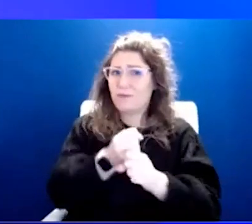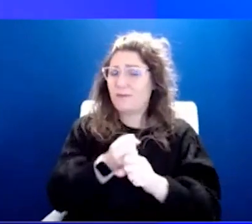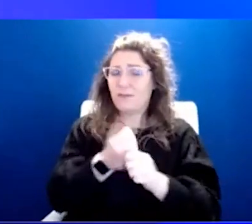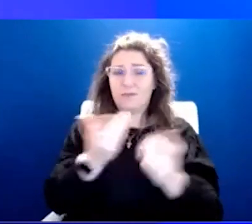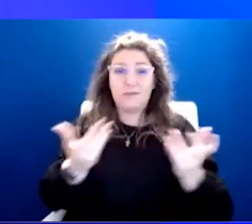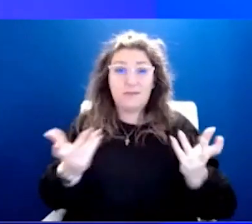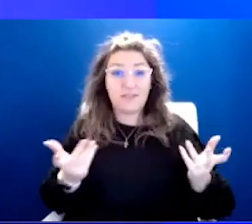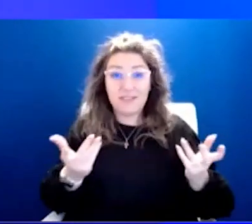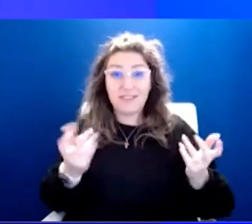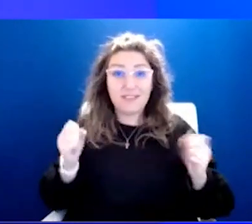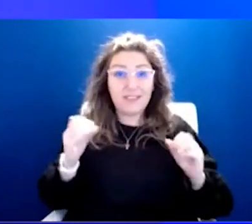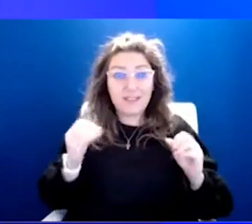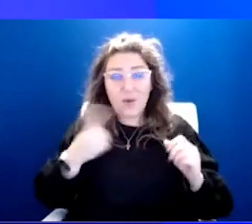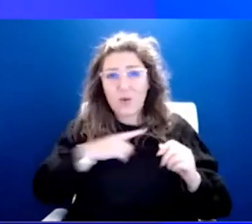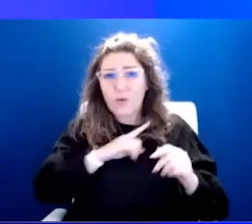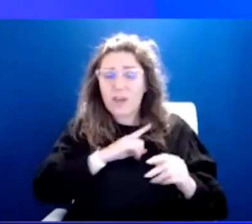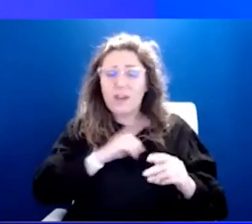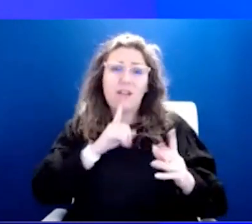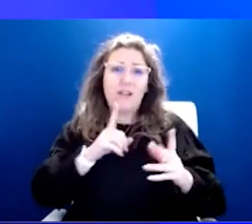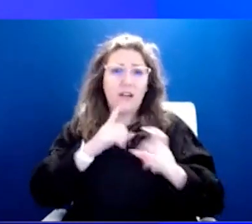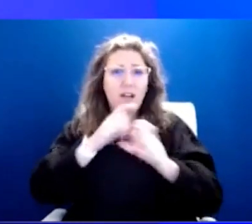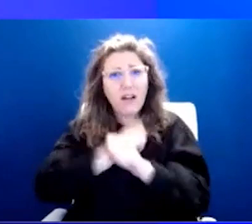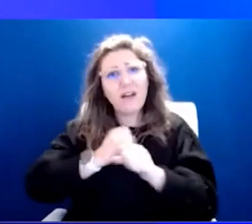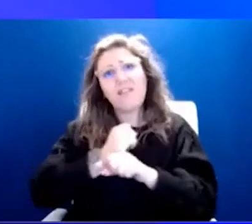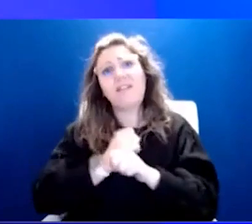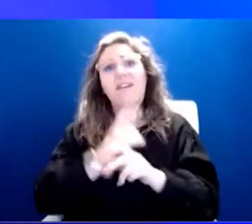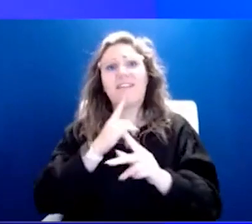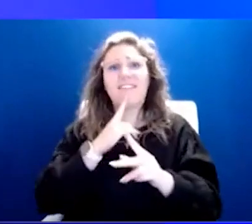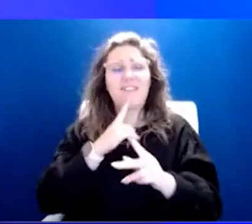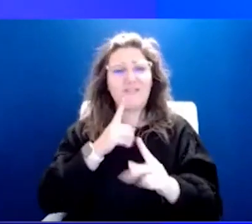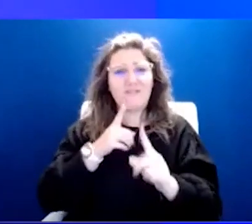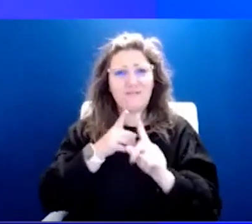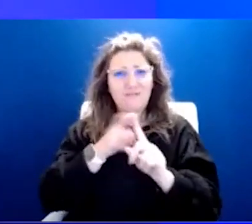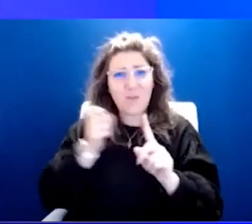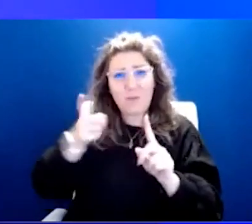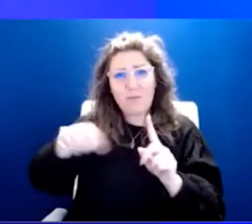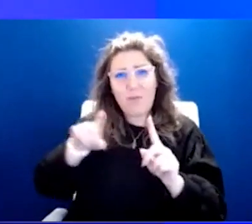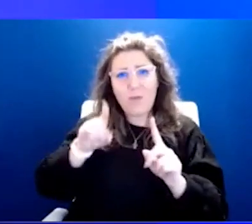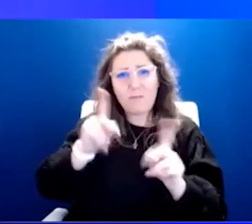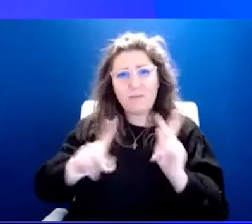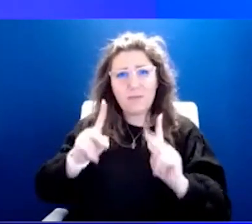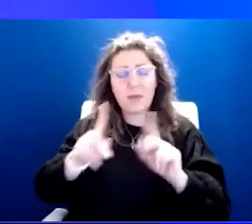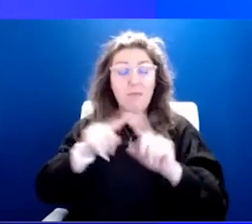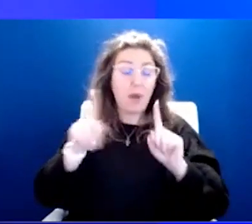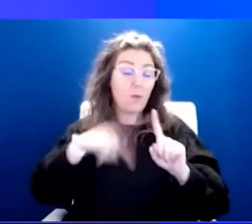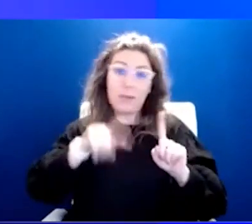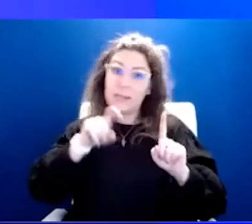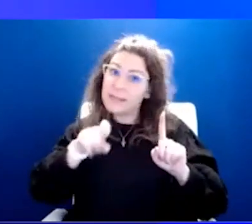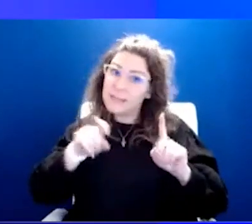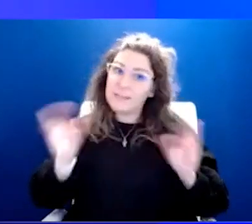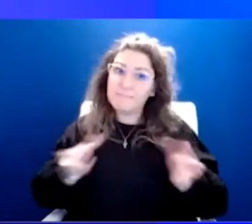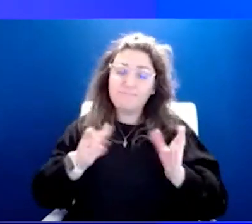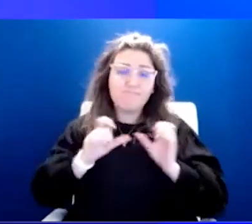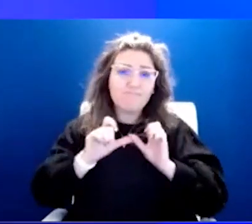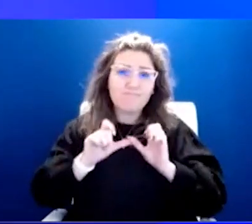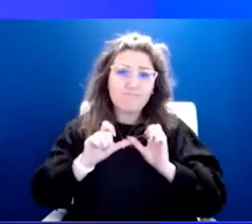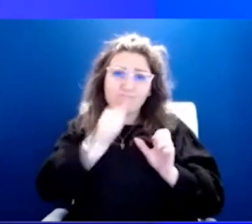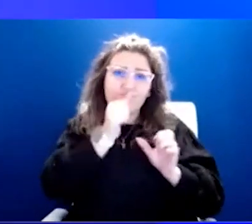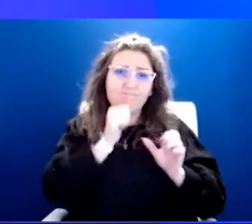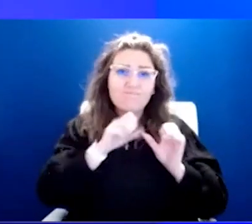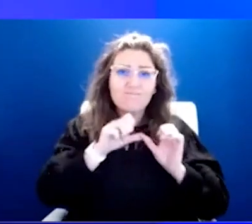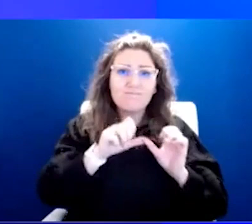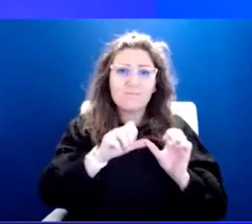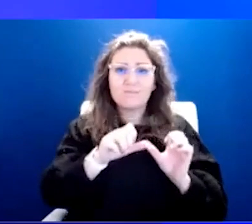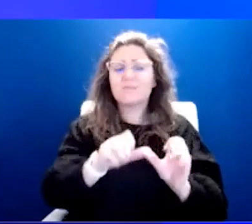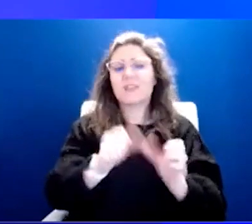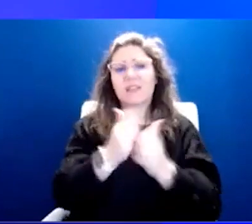fighting uphill against that. Nonetheless, we have to continue to press forward in every way we can. And a lot of that, I think,